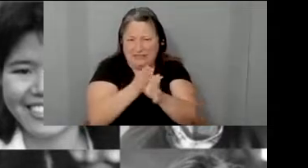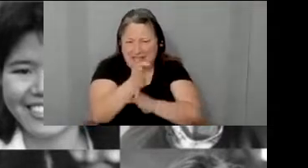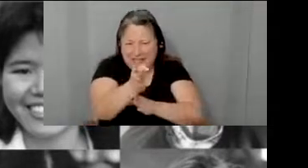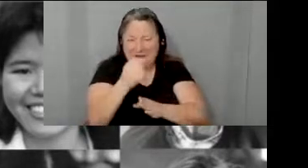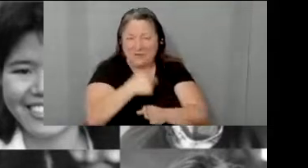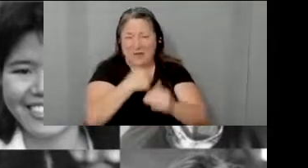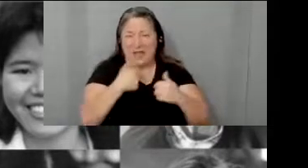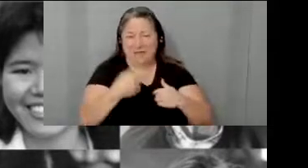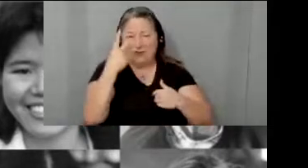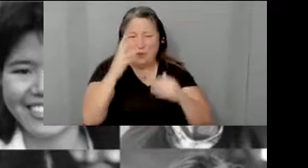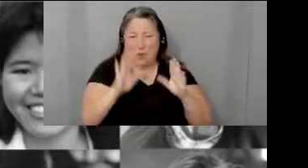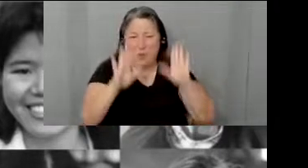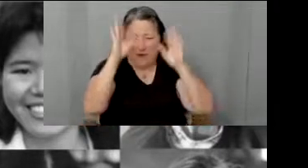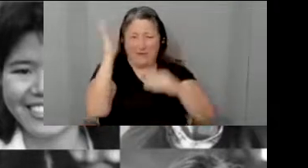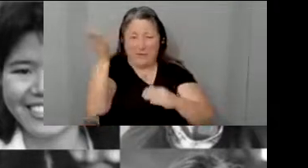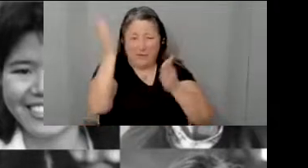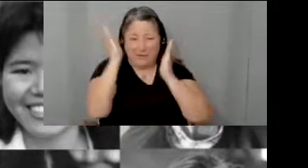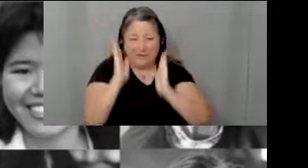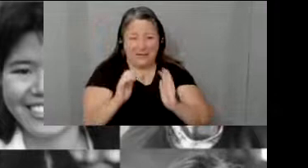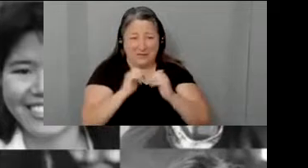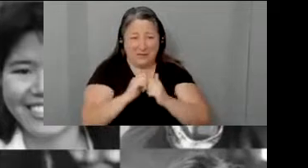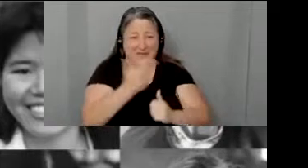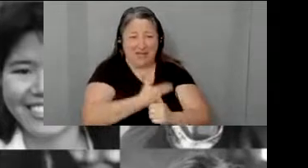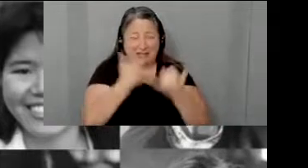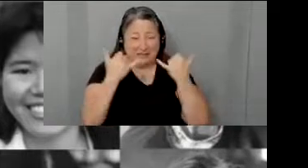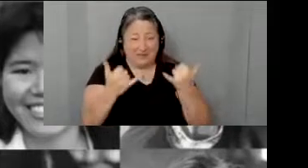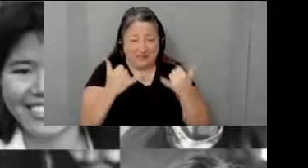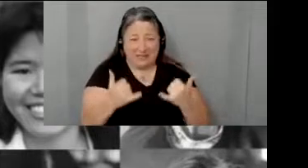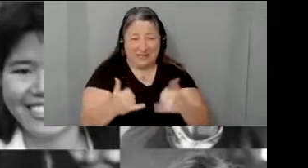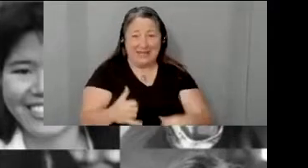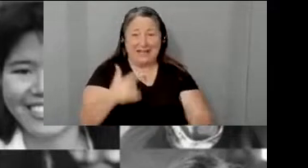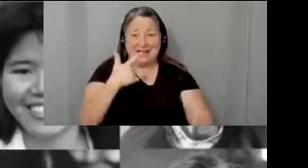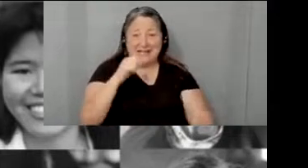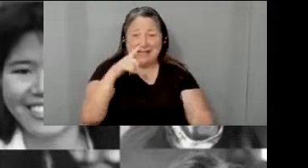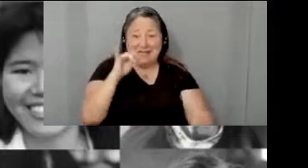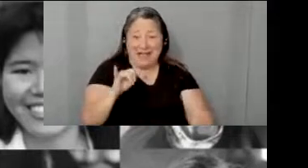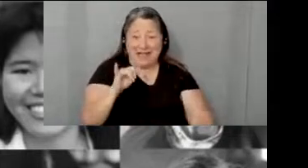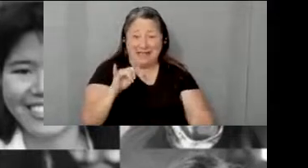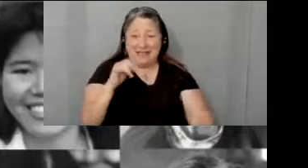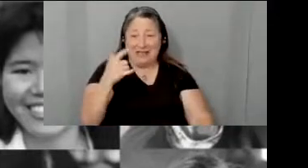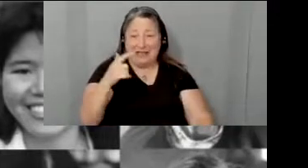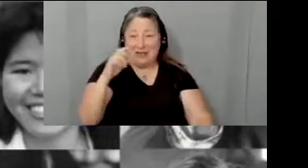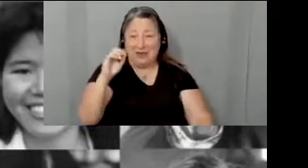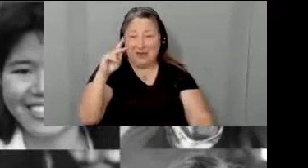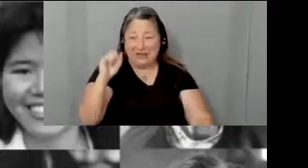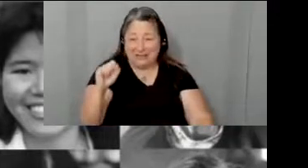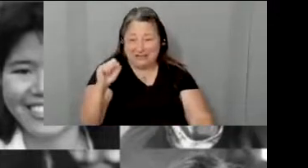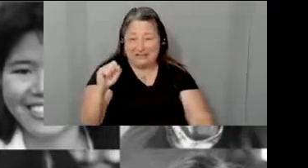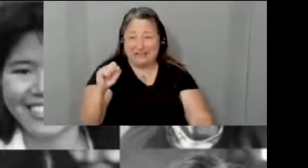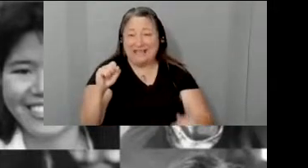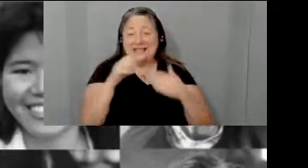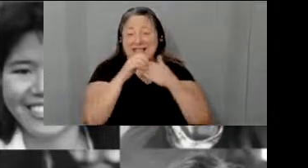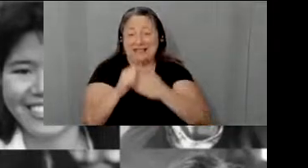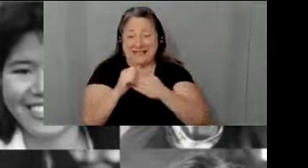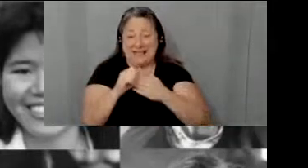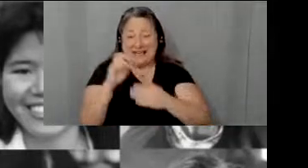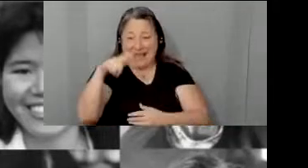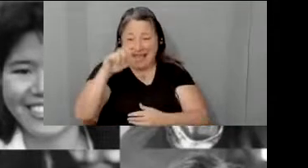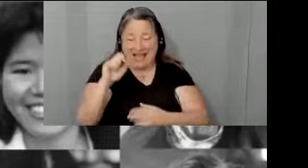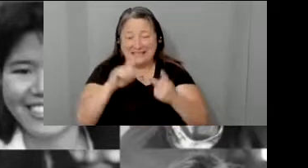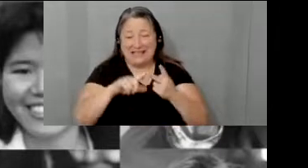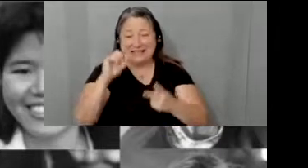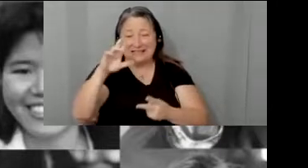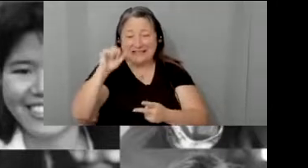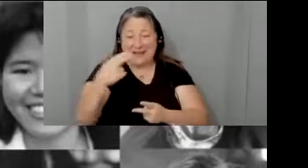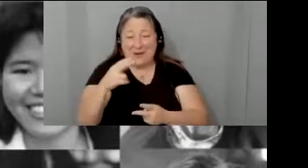presenters with us today, Gali Cooks, President and CEO of Leading Edge, and Sarah Welch, Vice President